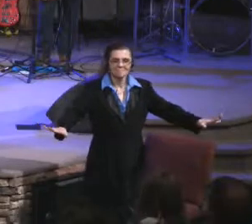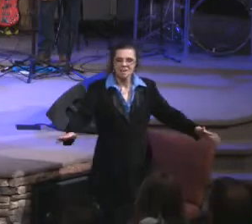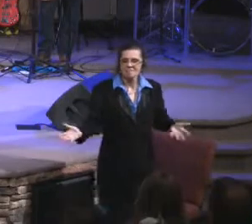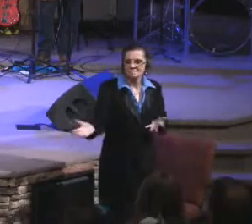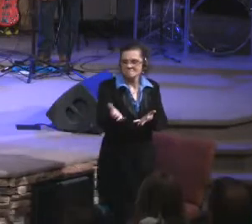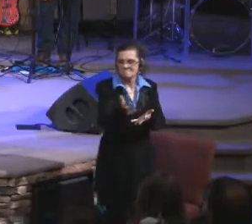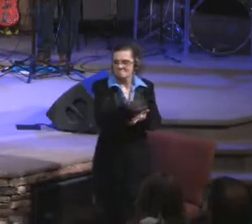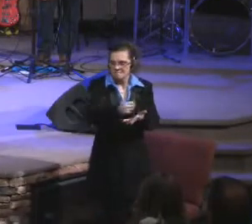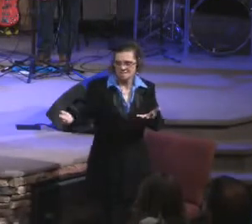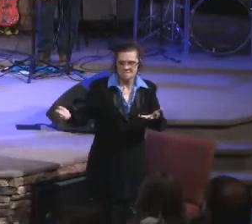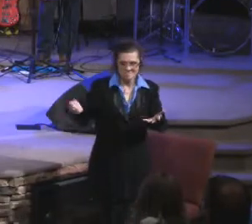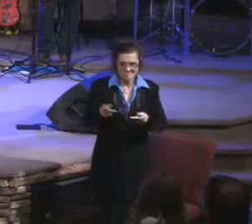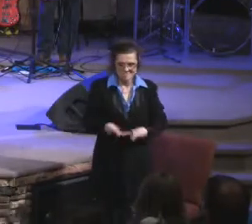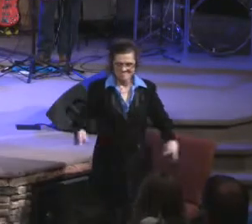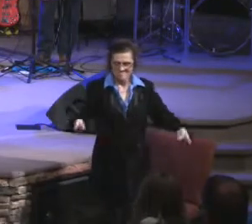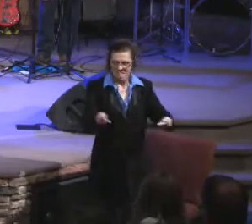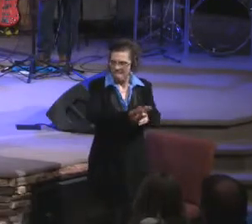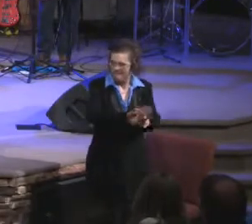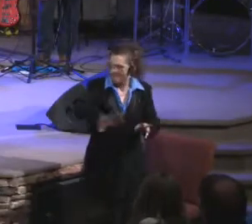took them out of the way.